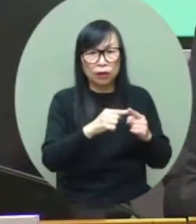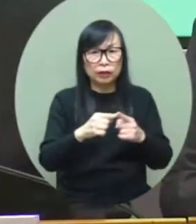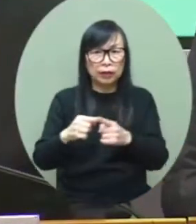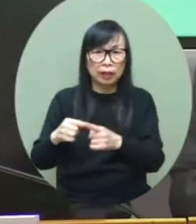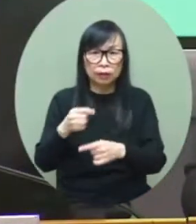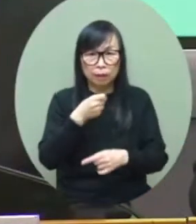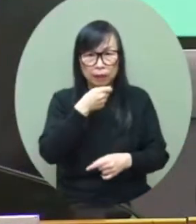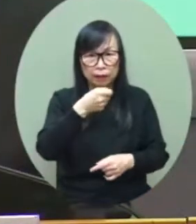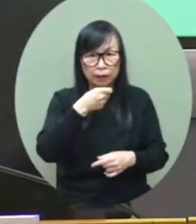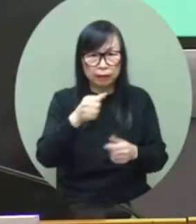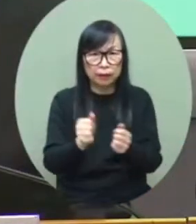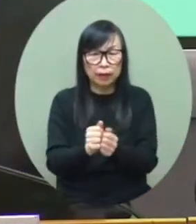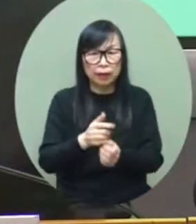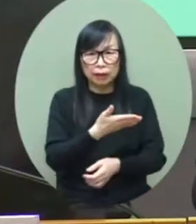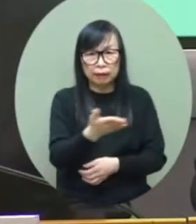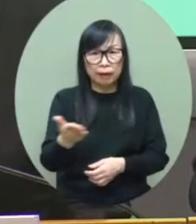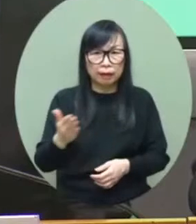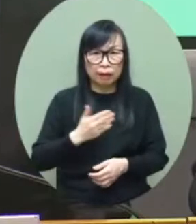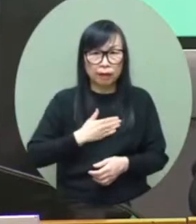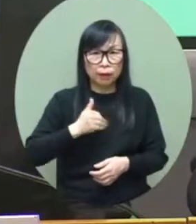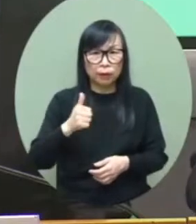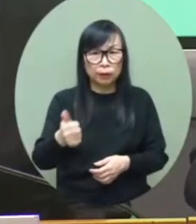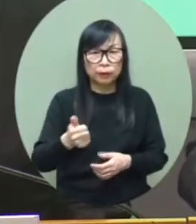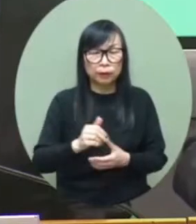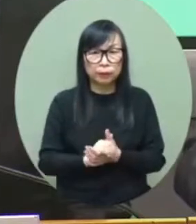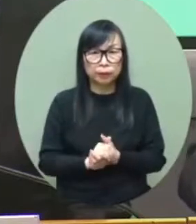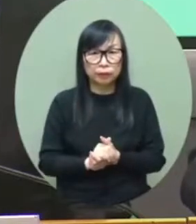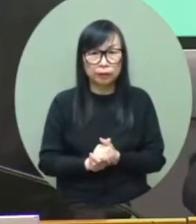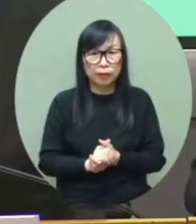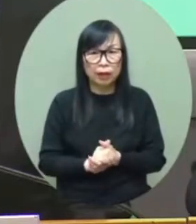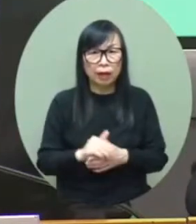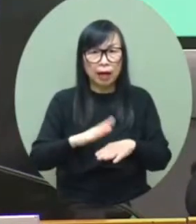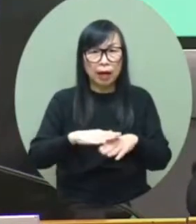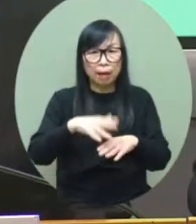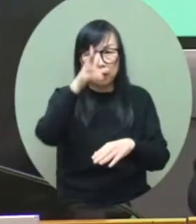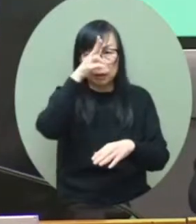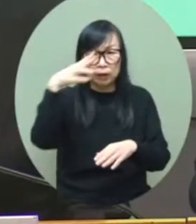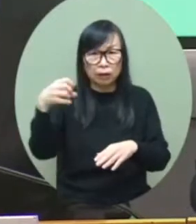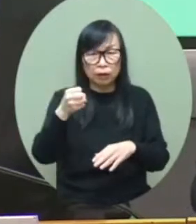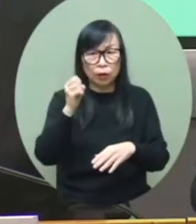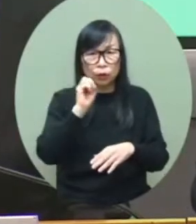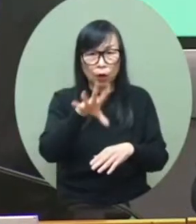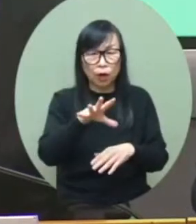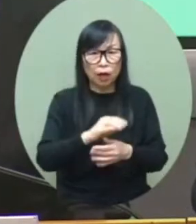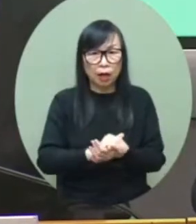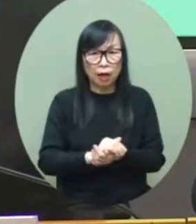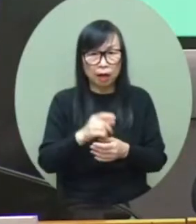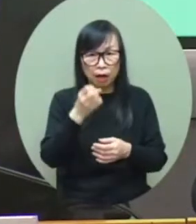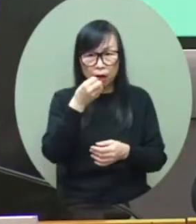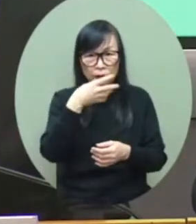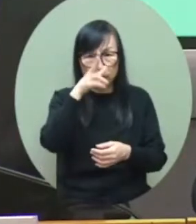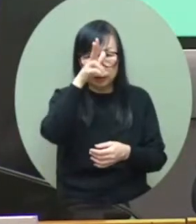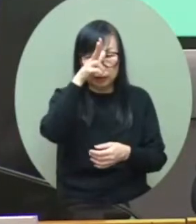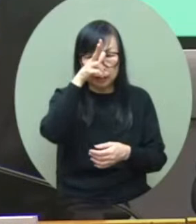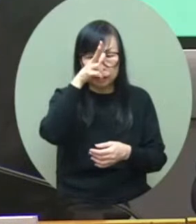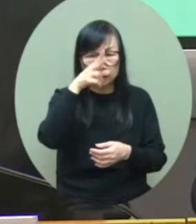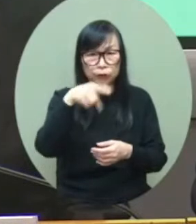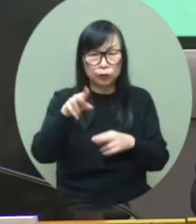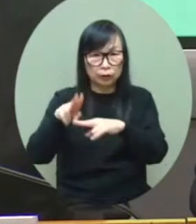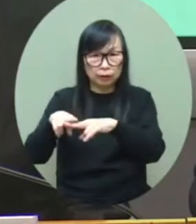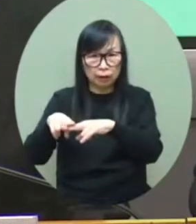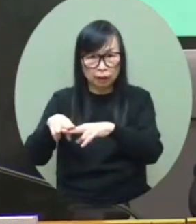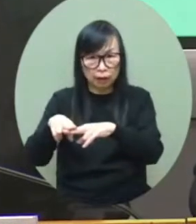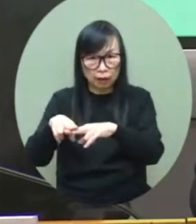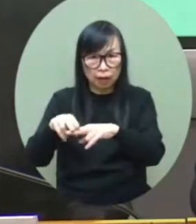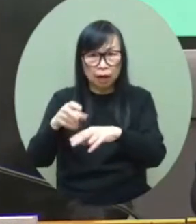about the work and arrangement. Good morning, members of the public and the